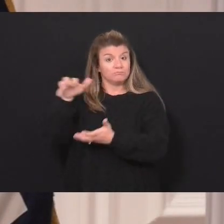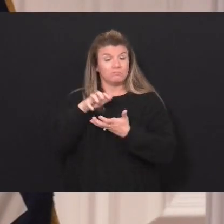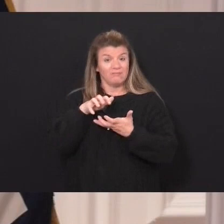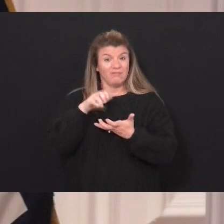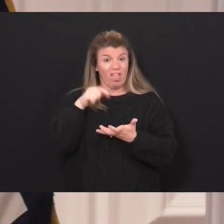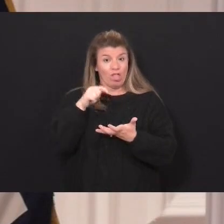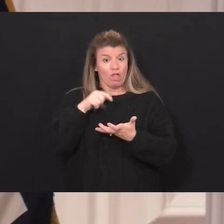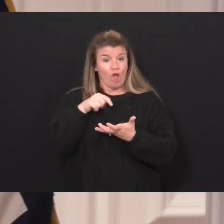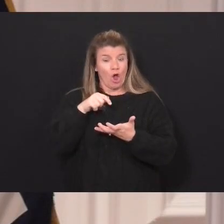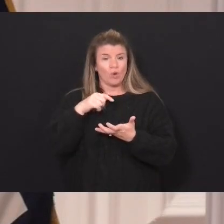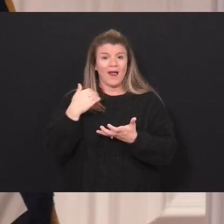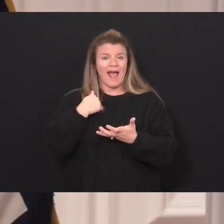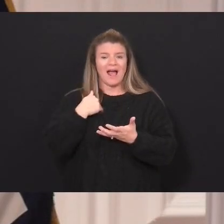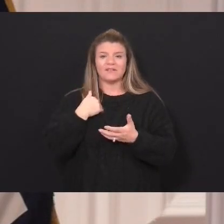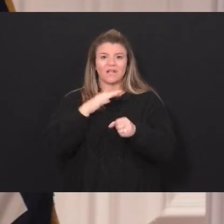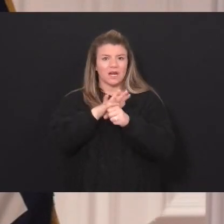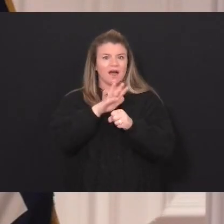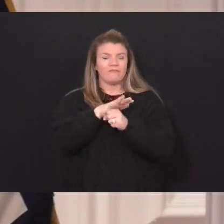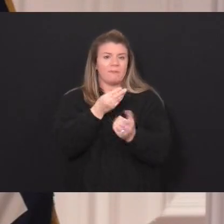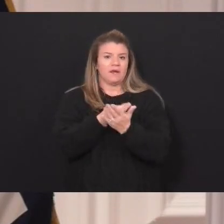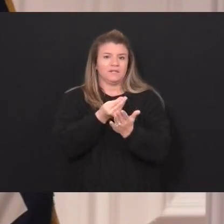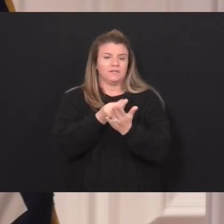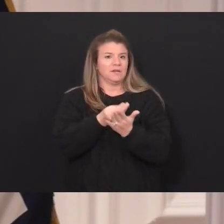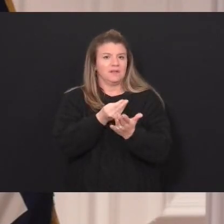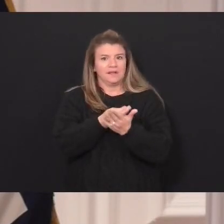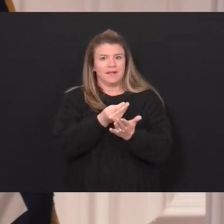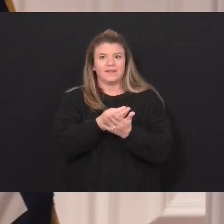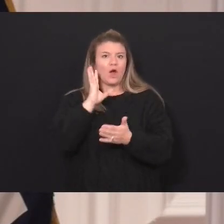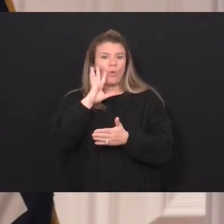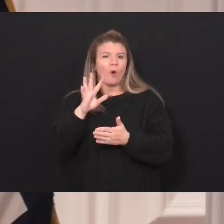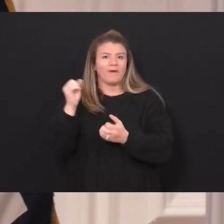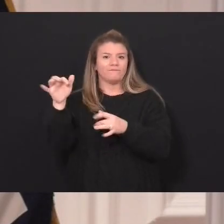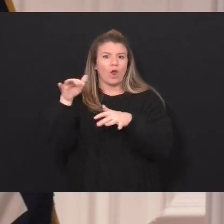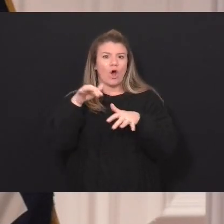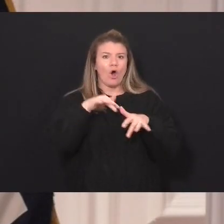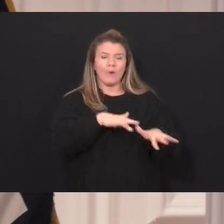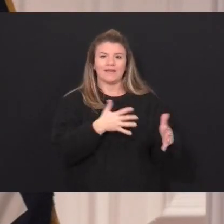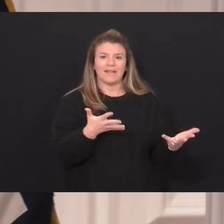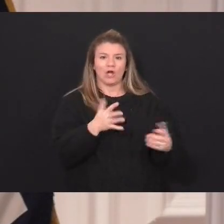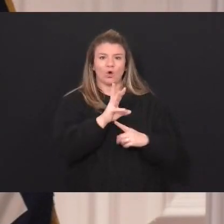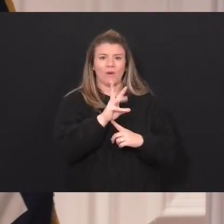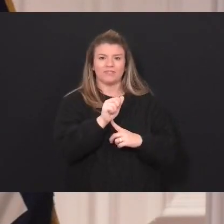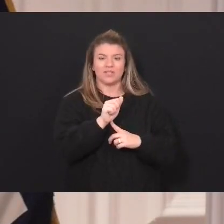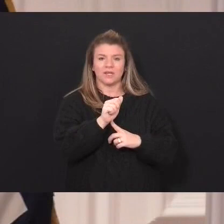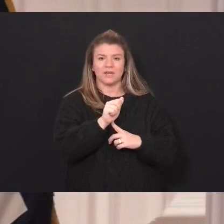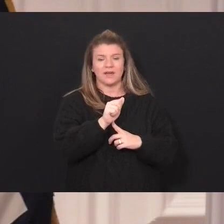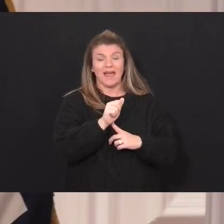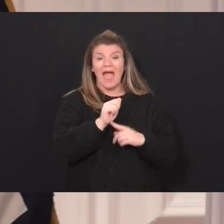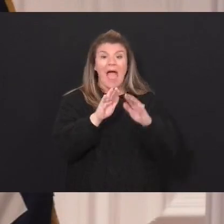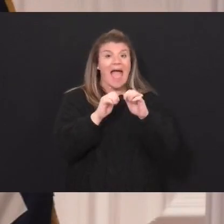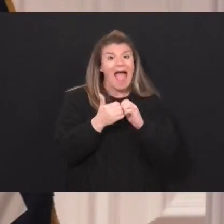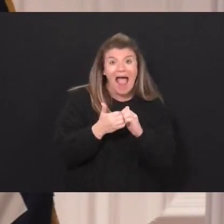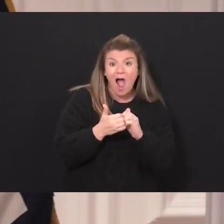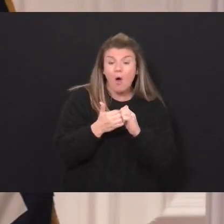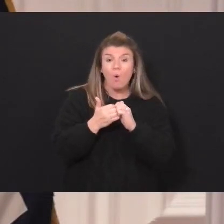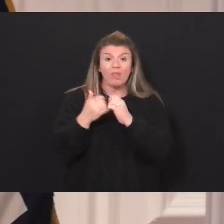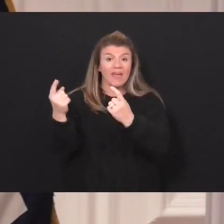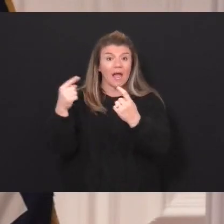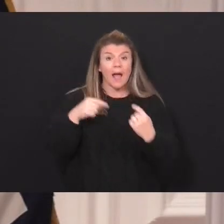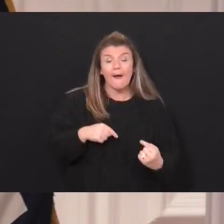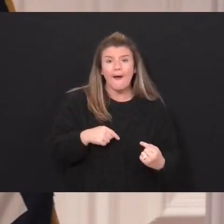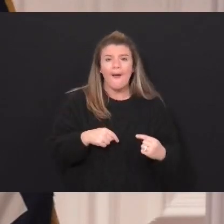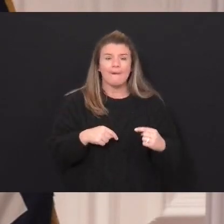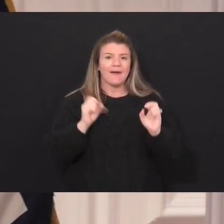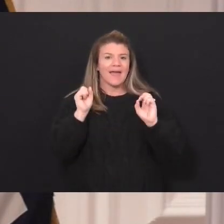surely significant dollars that will be flowing to the states. Now, how they flow and everything, can they